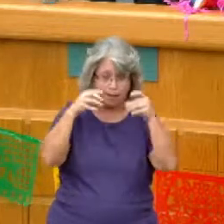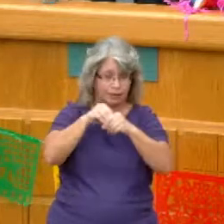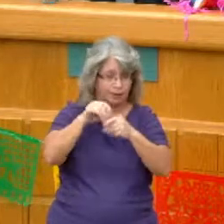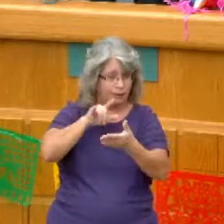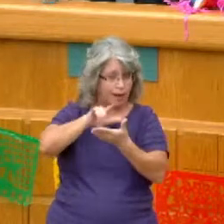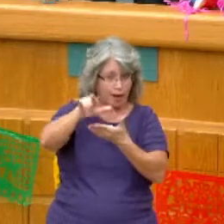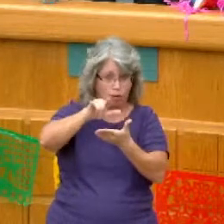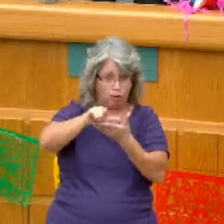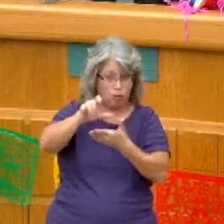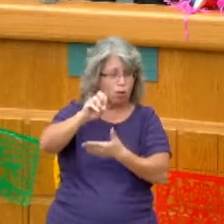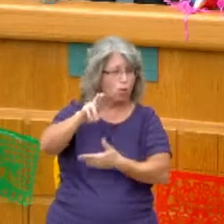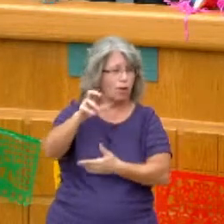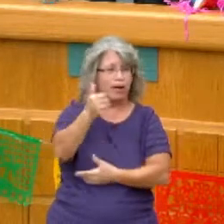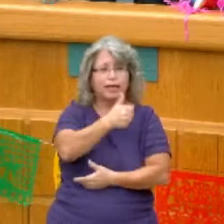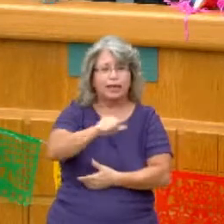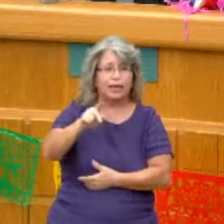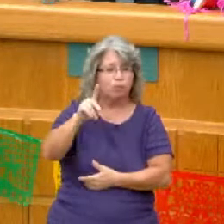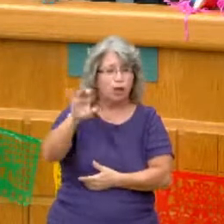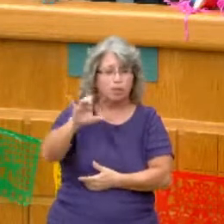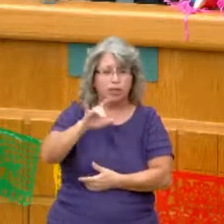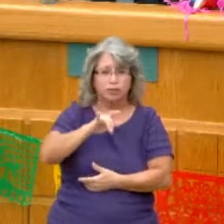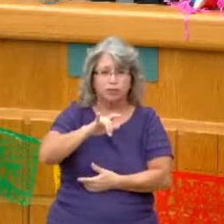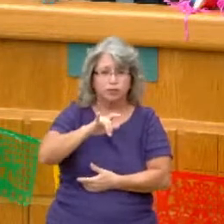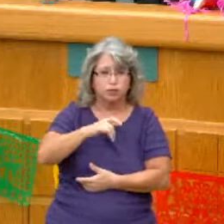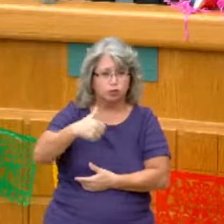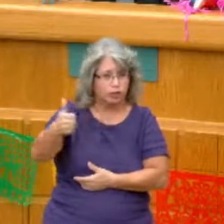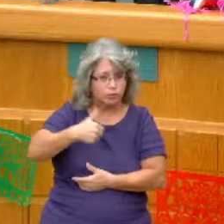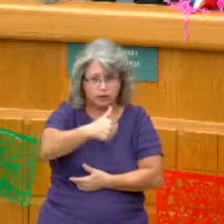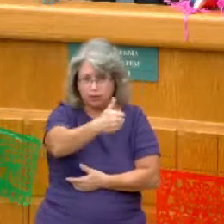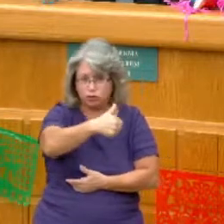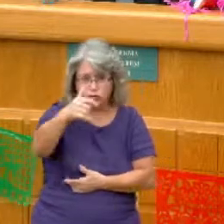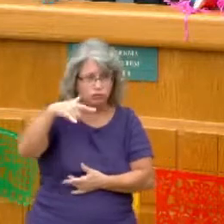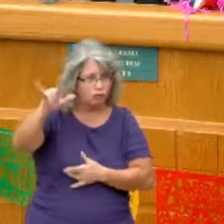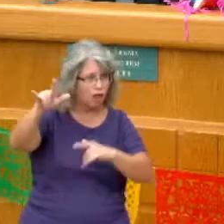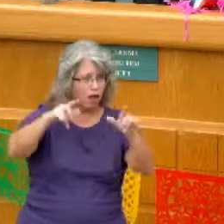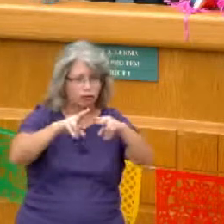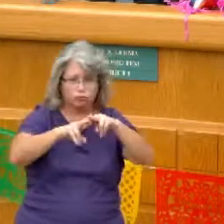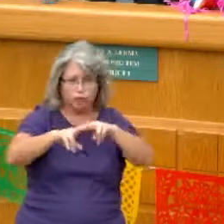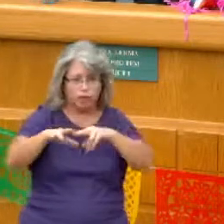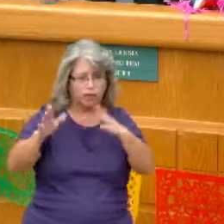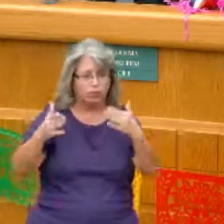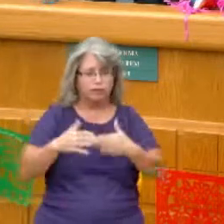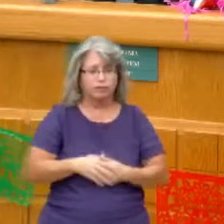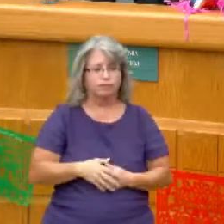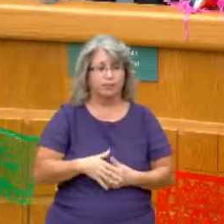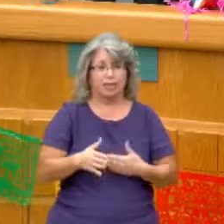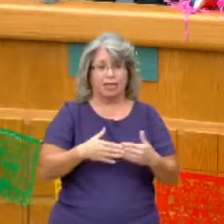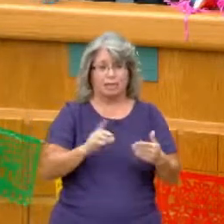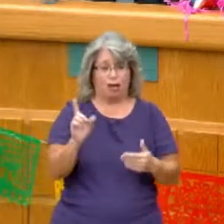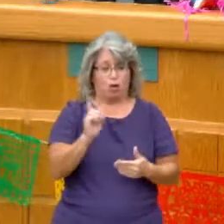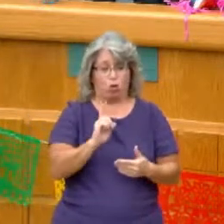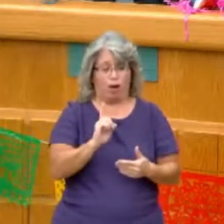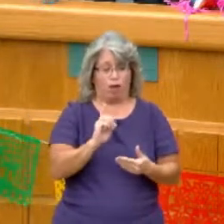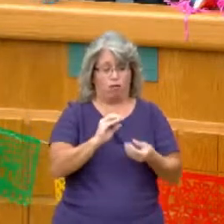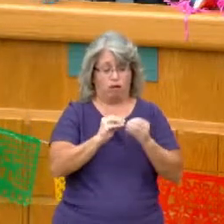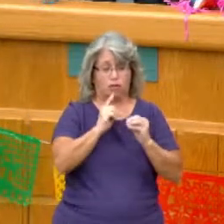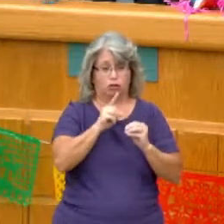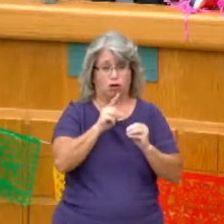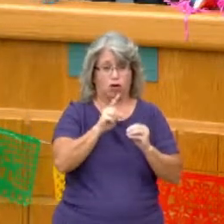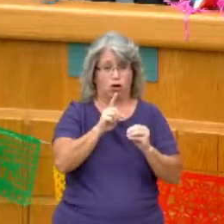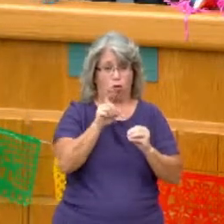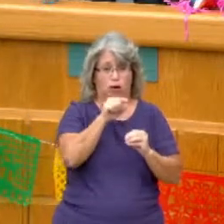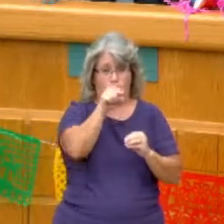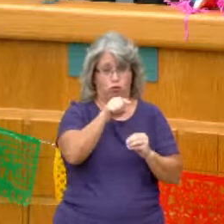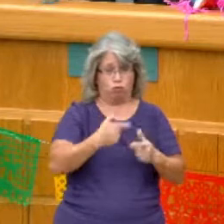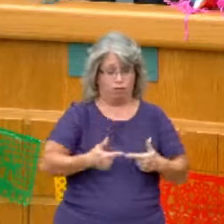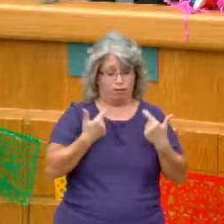public transportation, regardless of what it's like where you are. When you travel somewhere else, these rules are being enforced